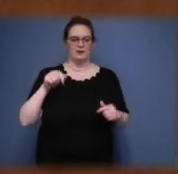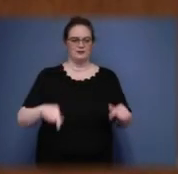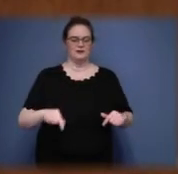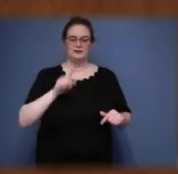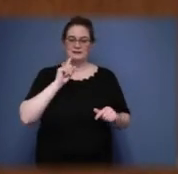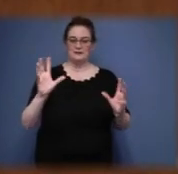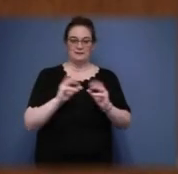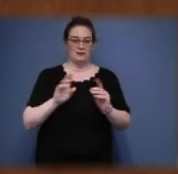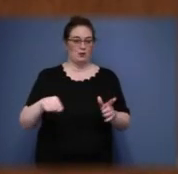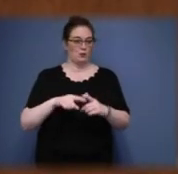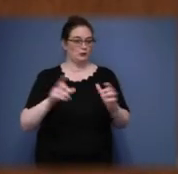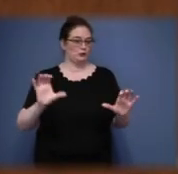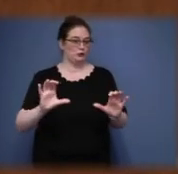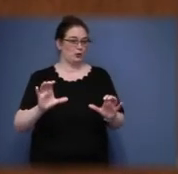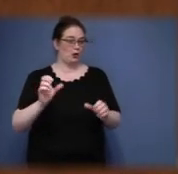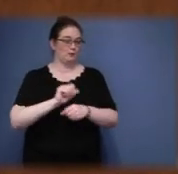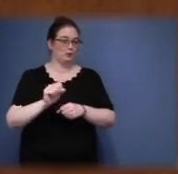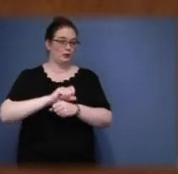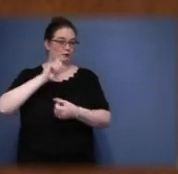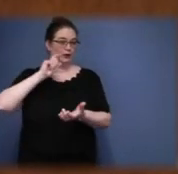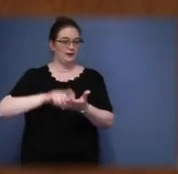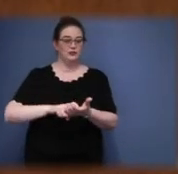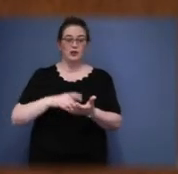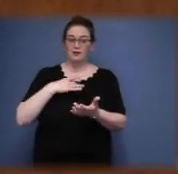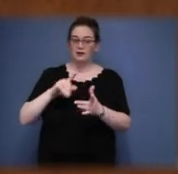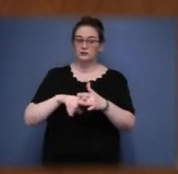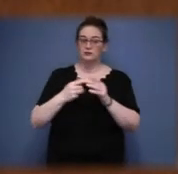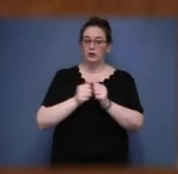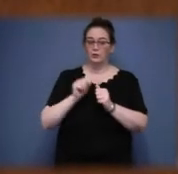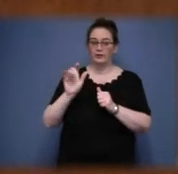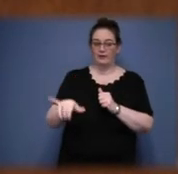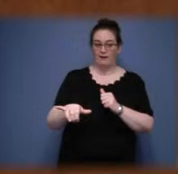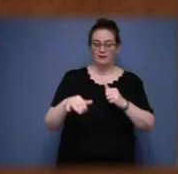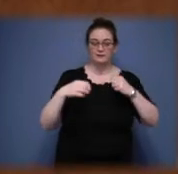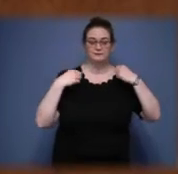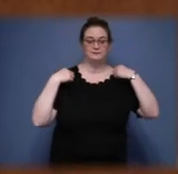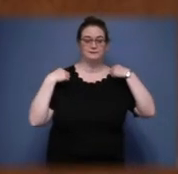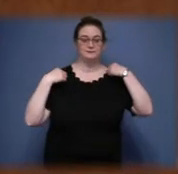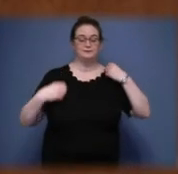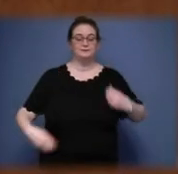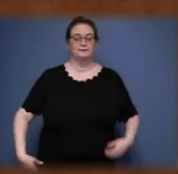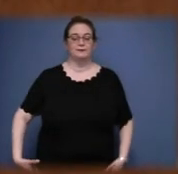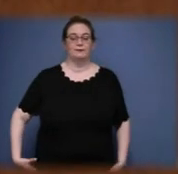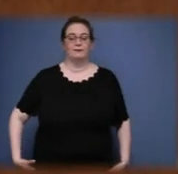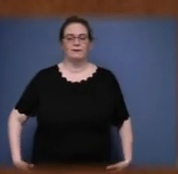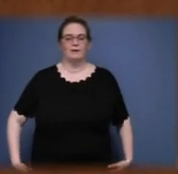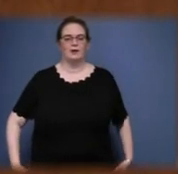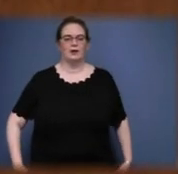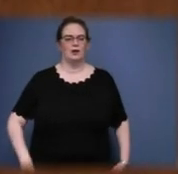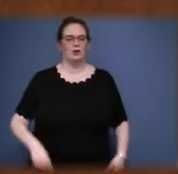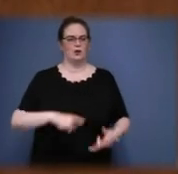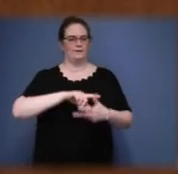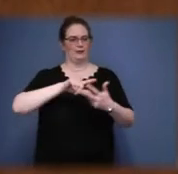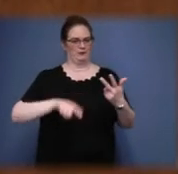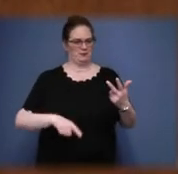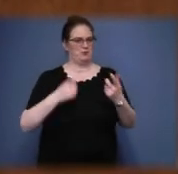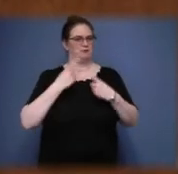the meeting that we always do, our employee recognition, I'd like to begin with that. And we have three people who were able to make it